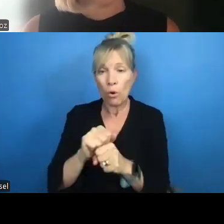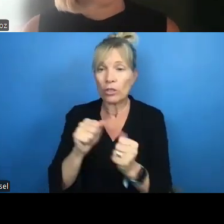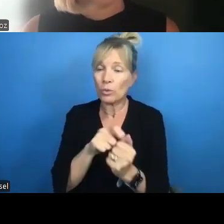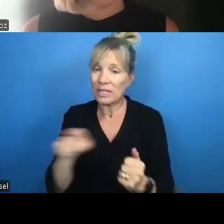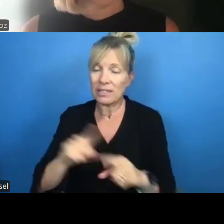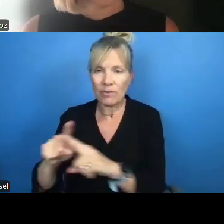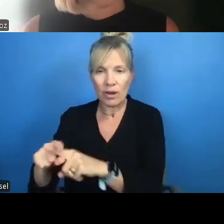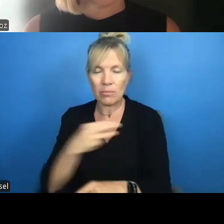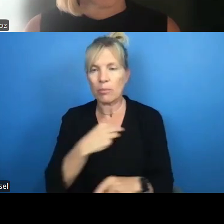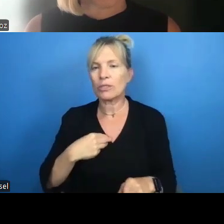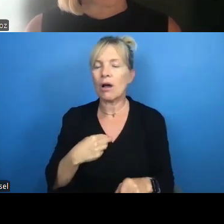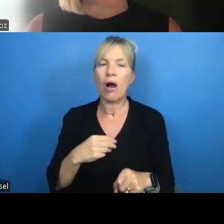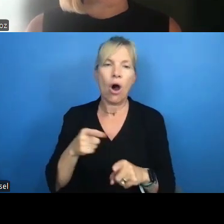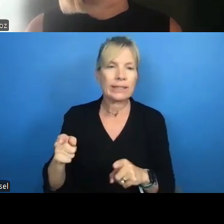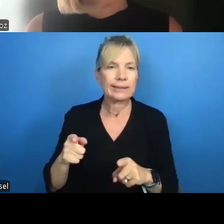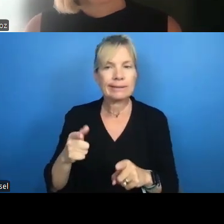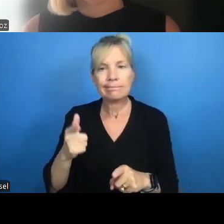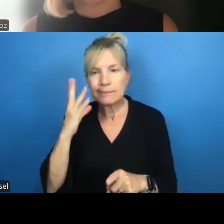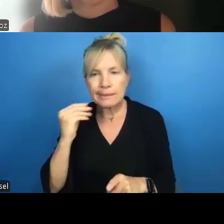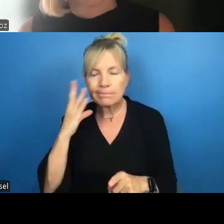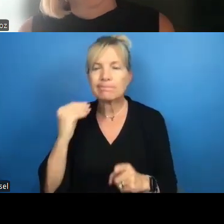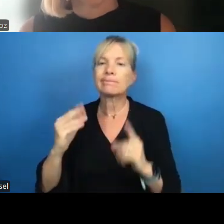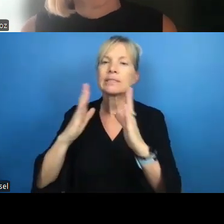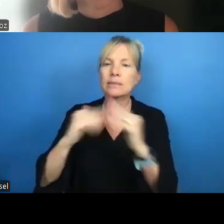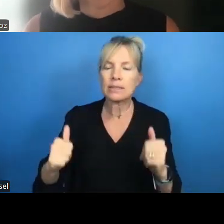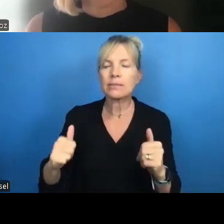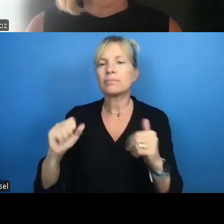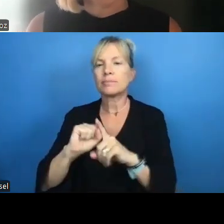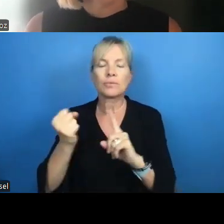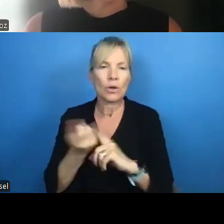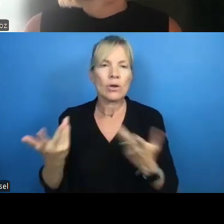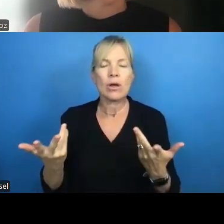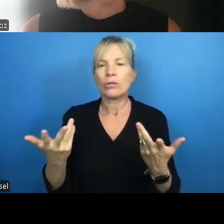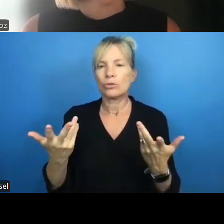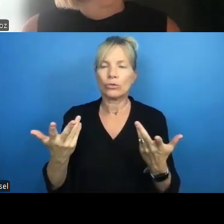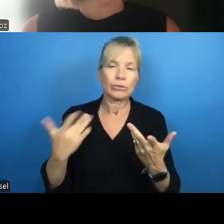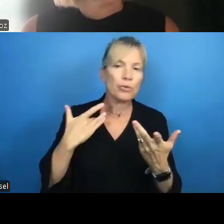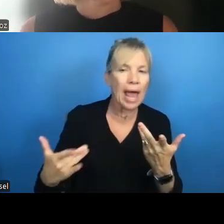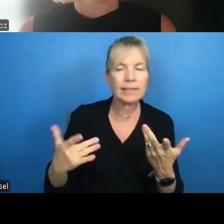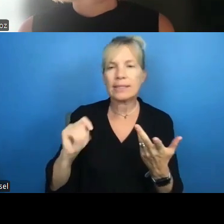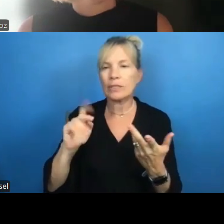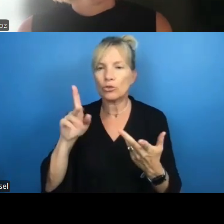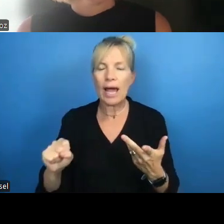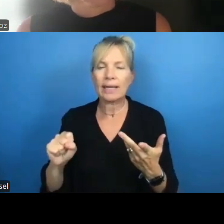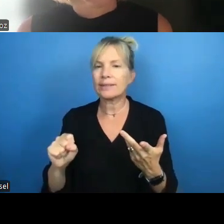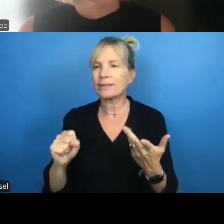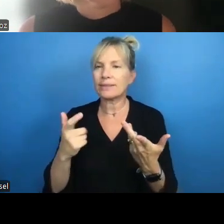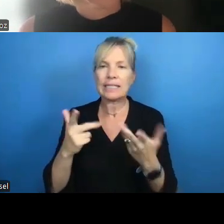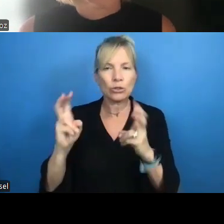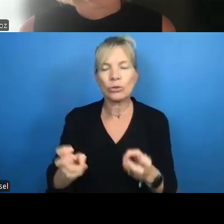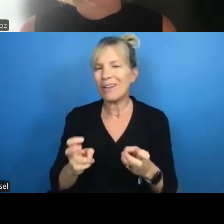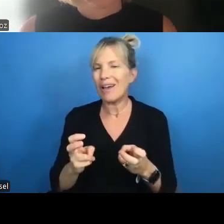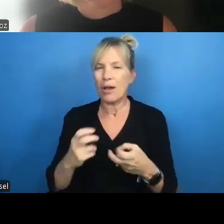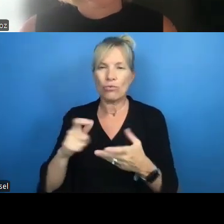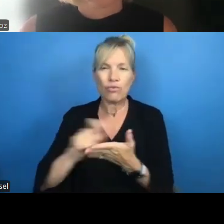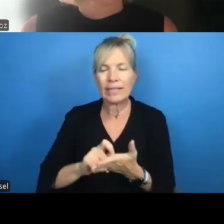on system issues that they're experiencing, tracks and trends member issues, develops family-friendly one-pager documents